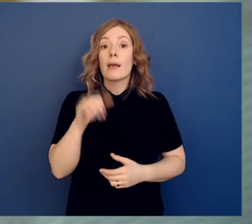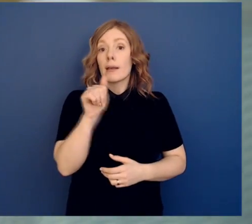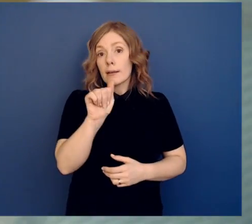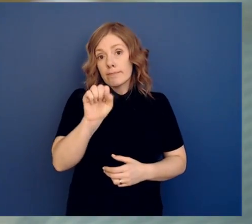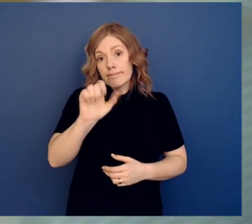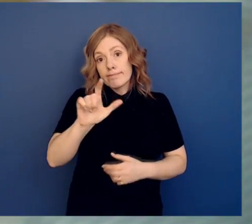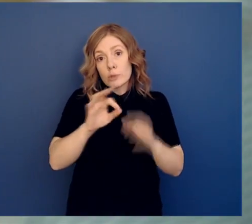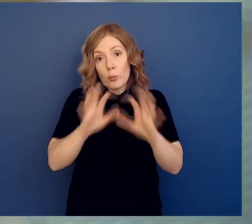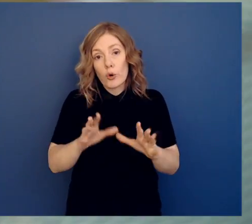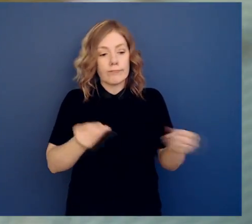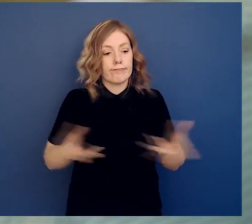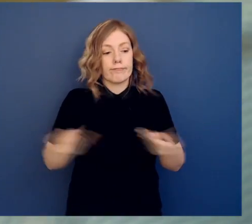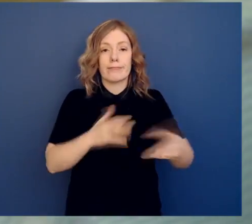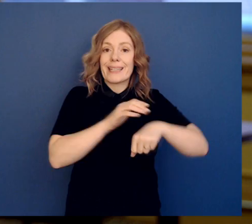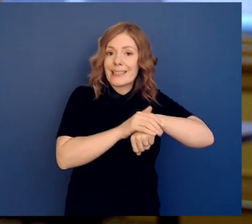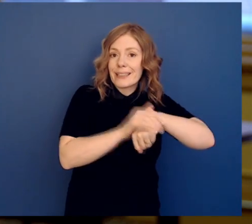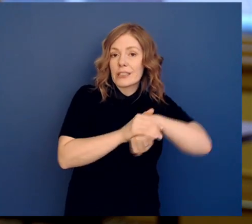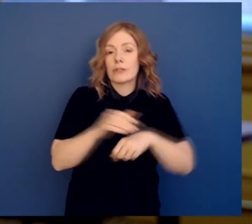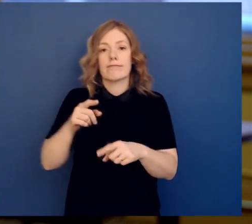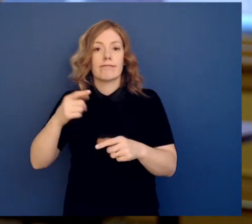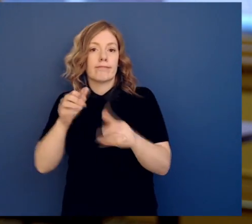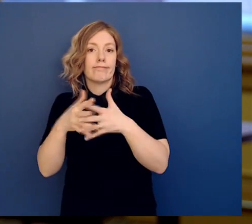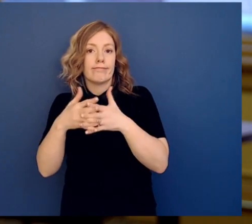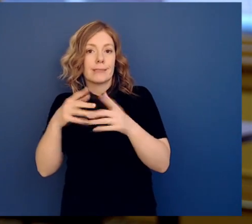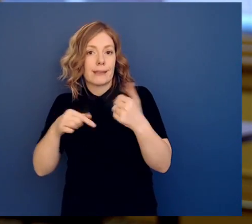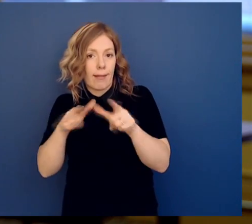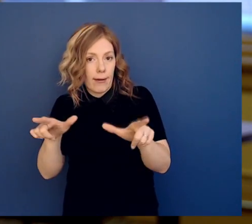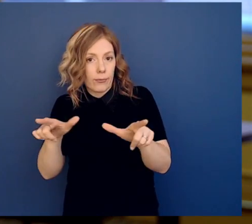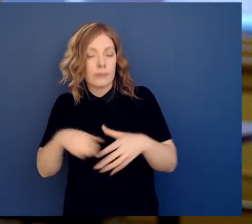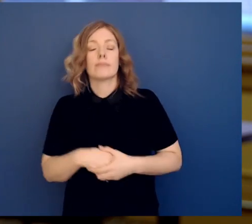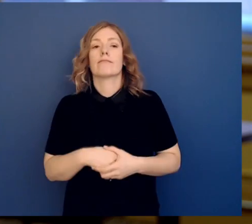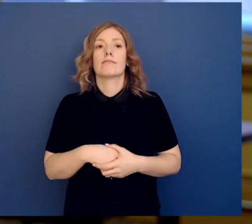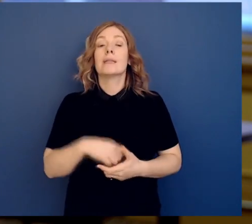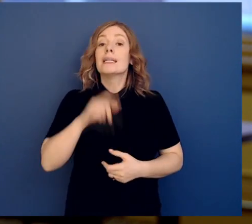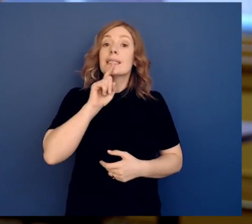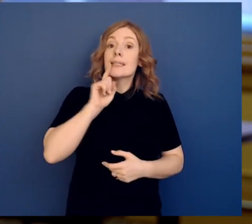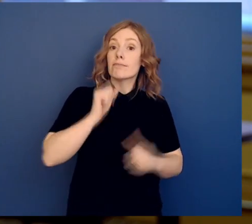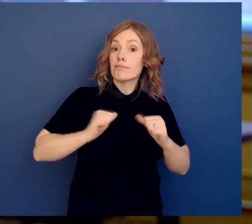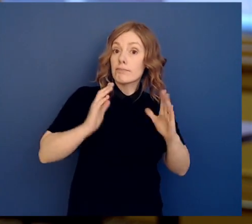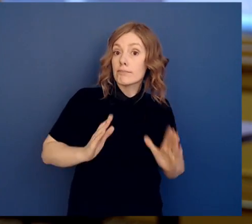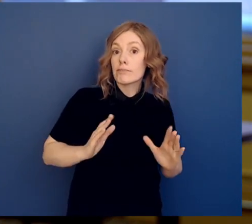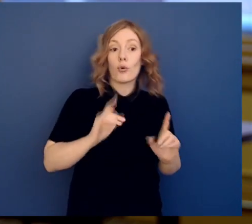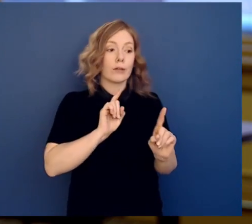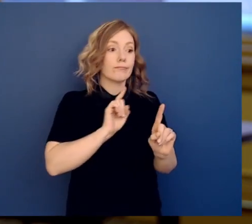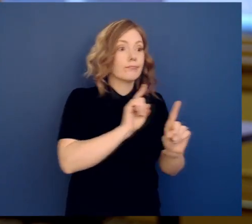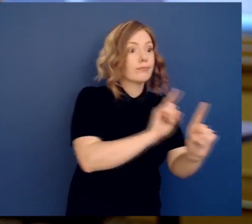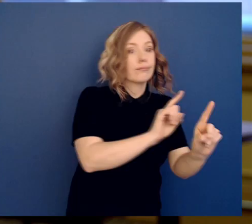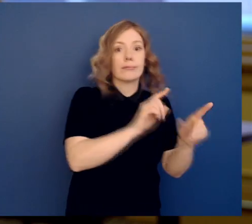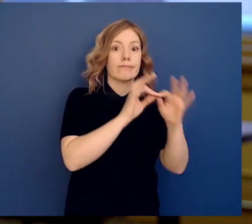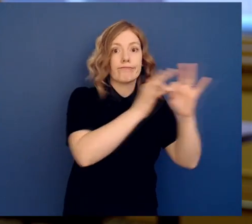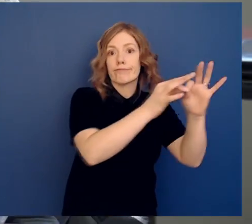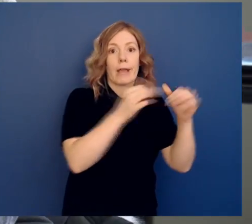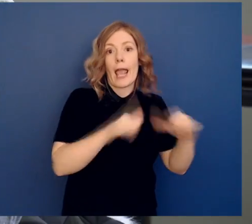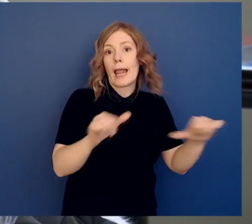facilitate English and sign language. We are following deaf actors through hair and makeup,